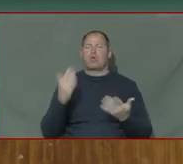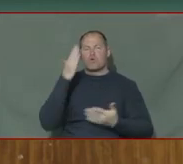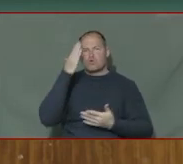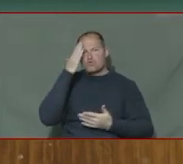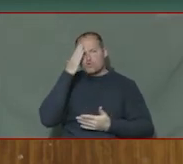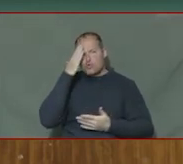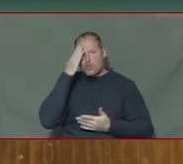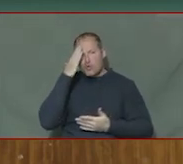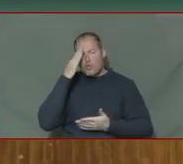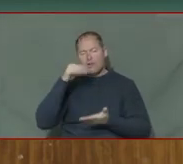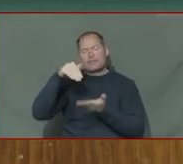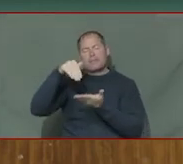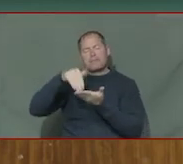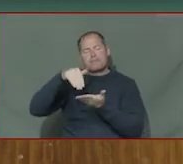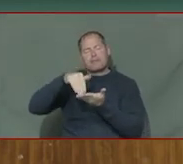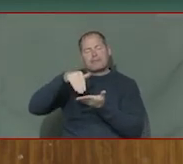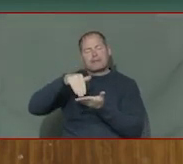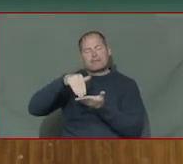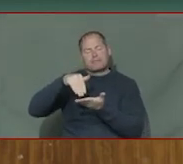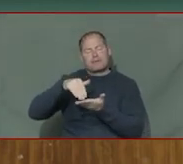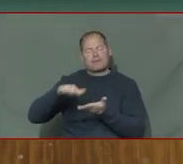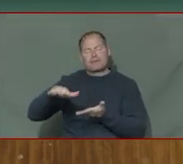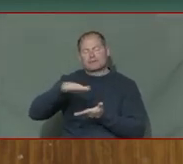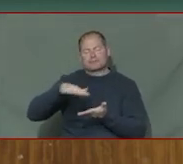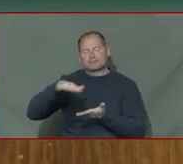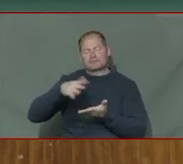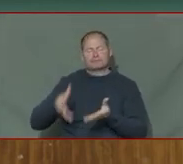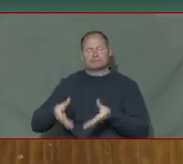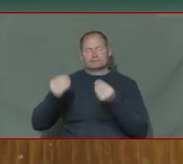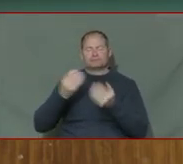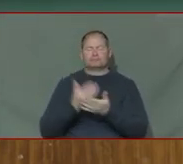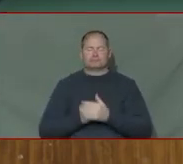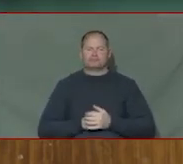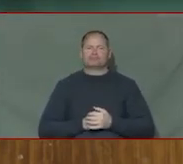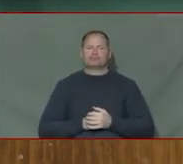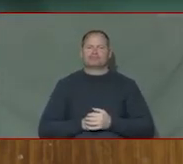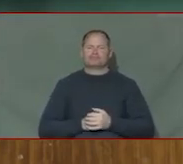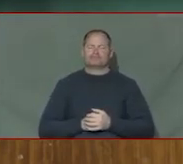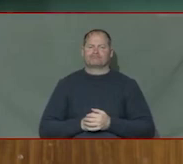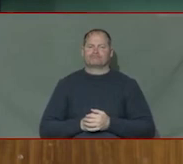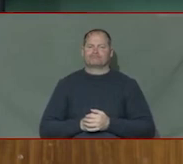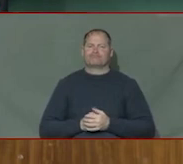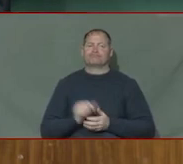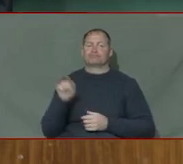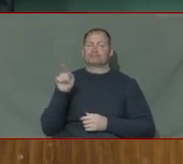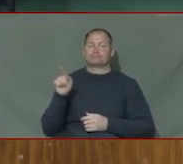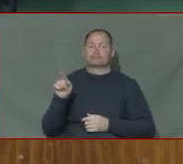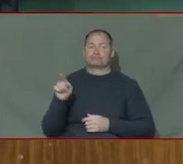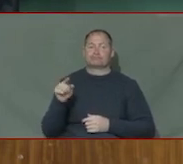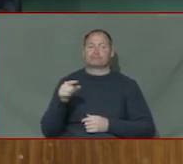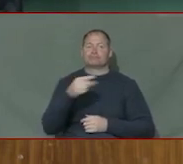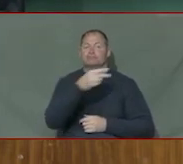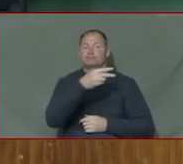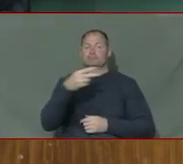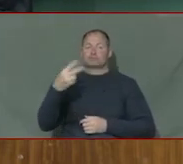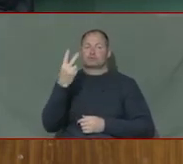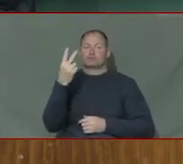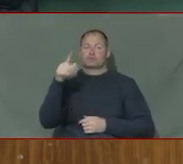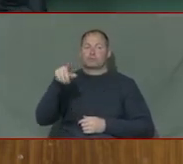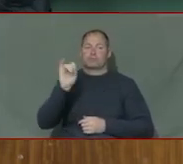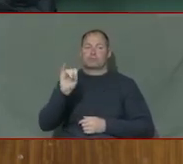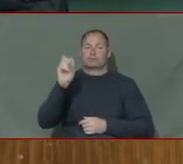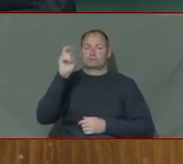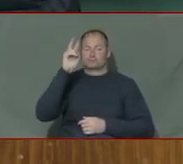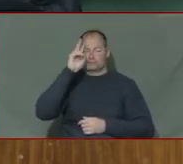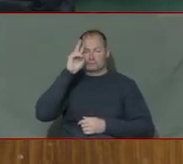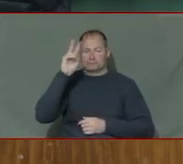the minimum surface area. So here we can say that is equal to 2 pi radius squared